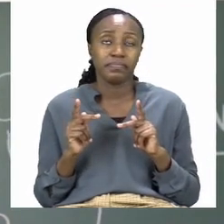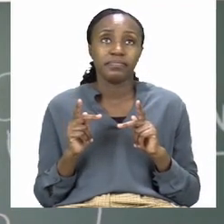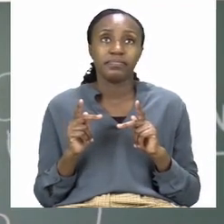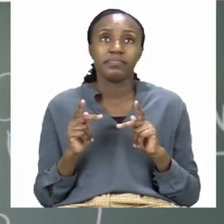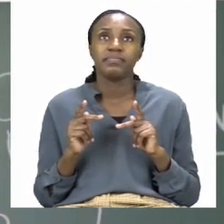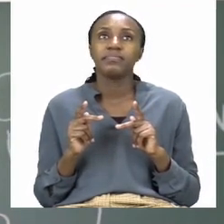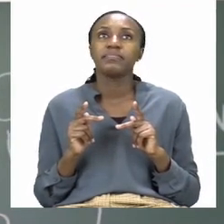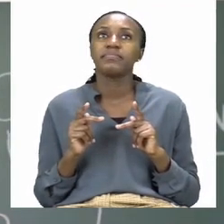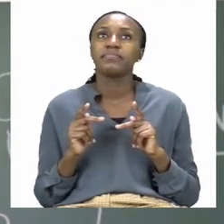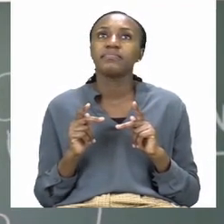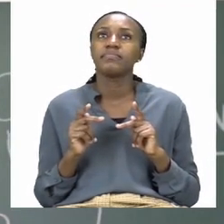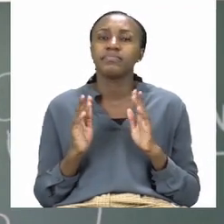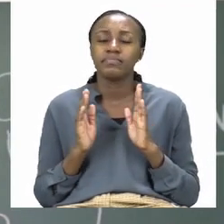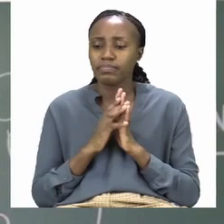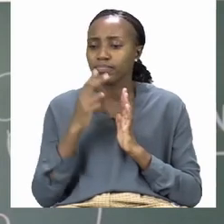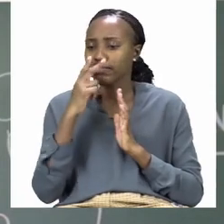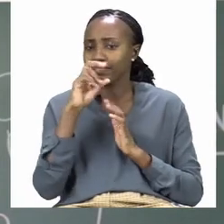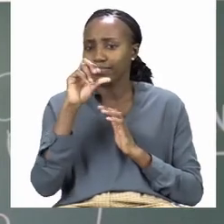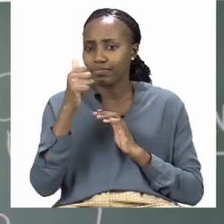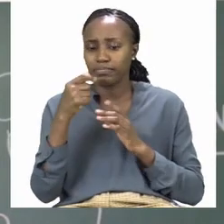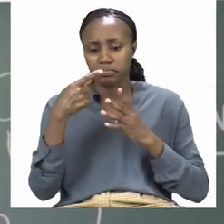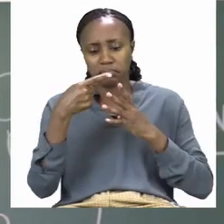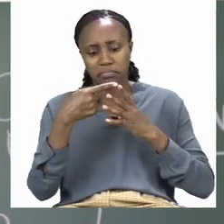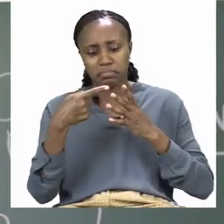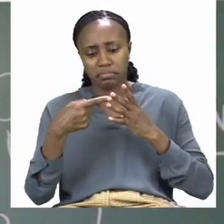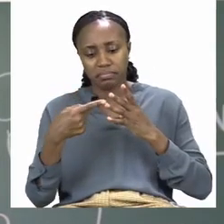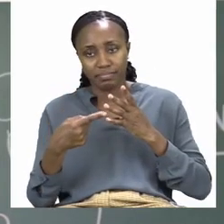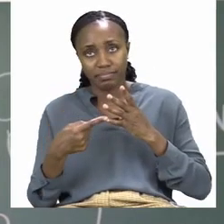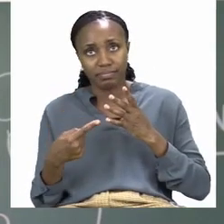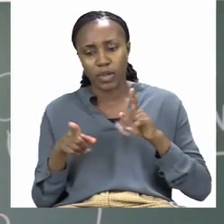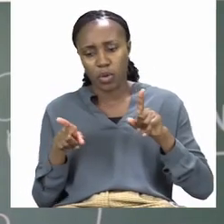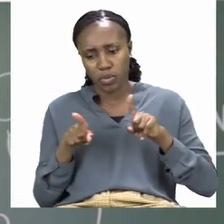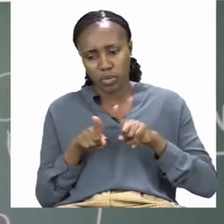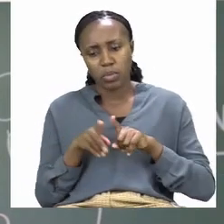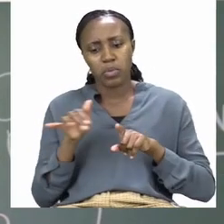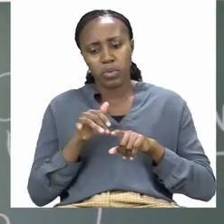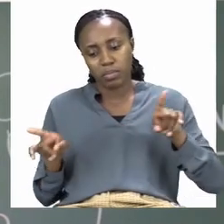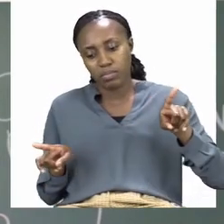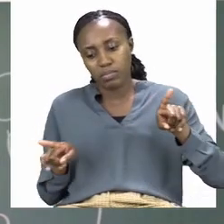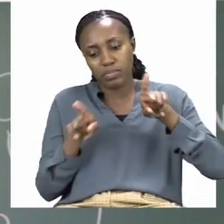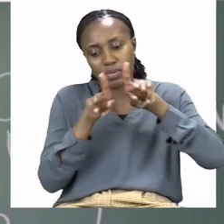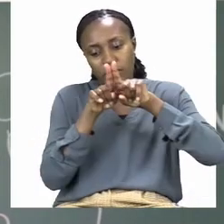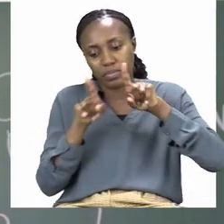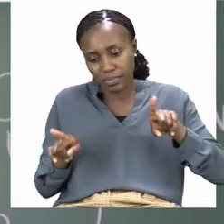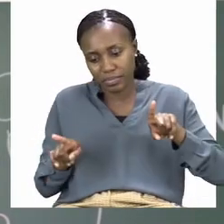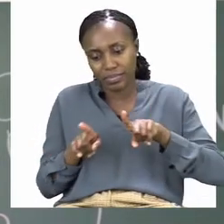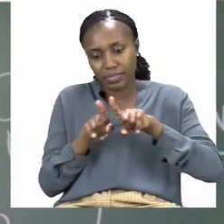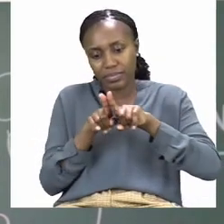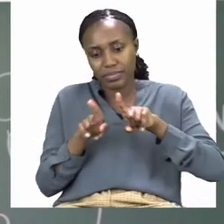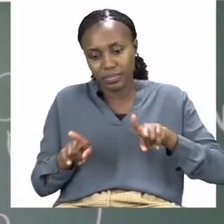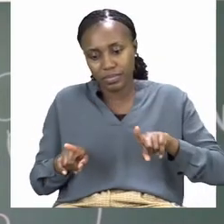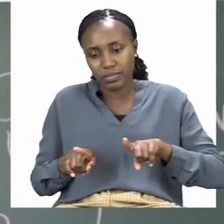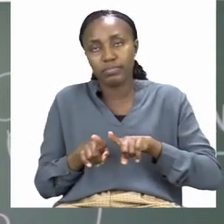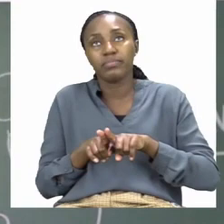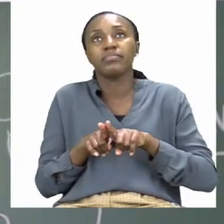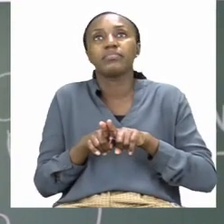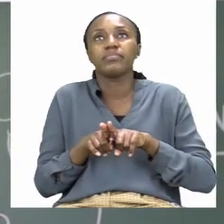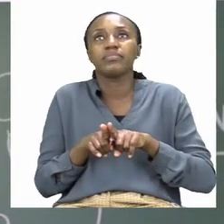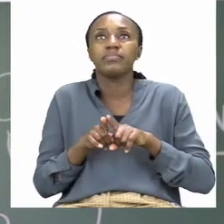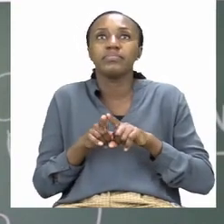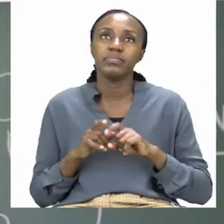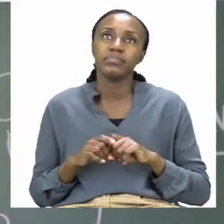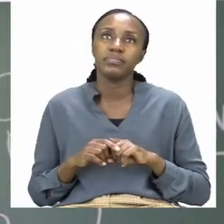ahead and look at all the other items or objects, and you need to match it with all the 3D